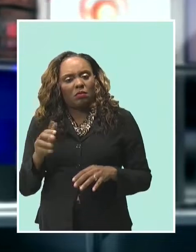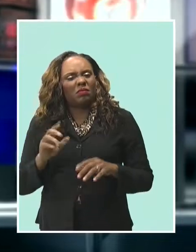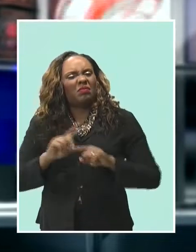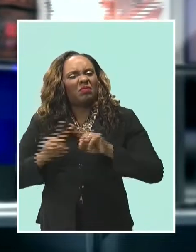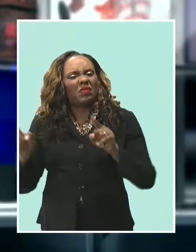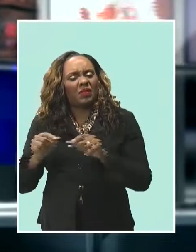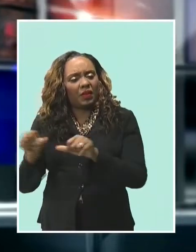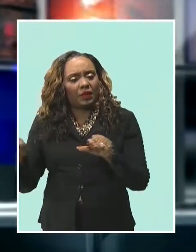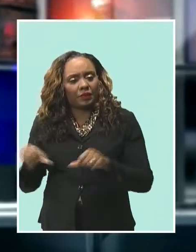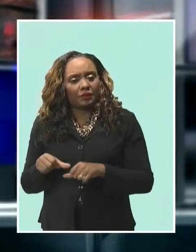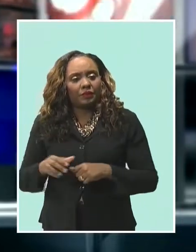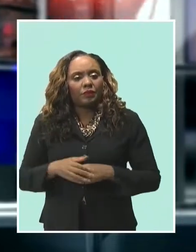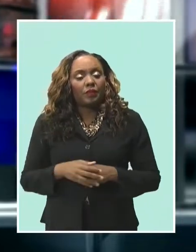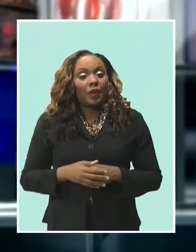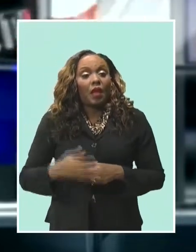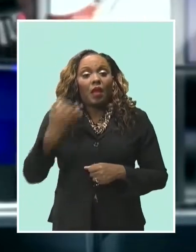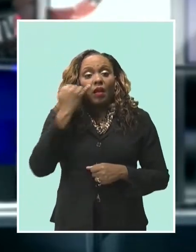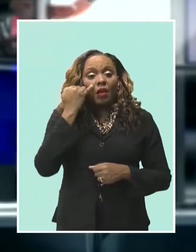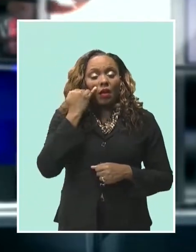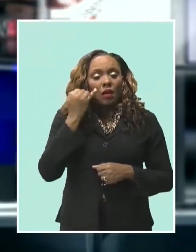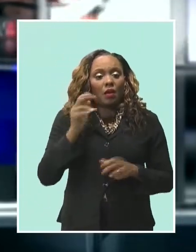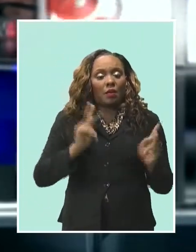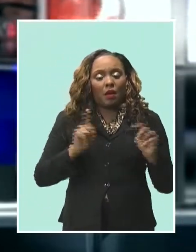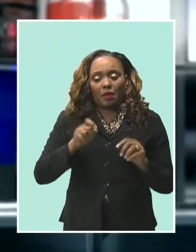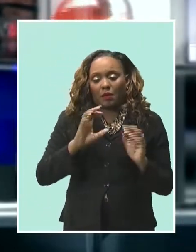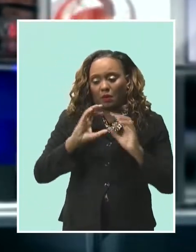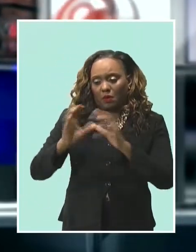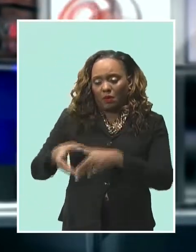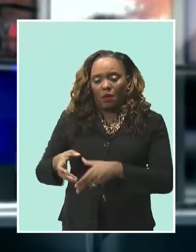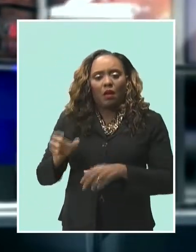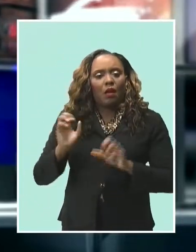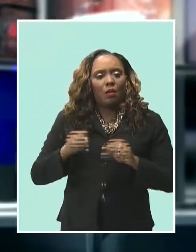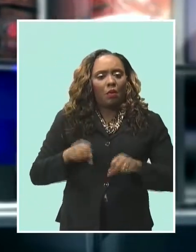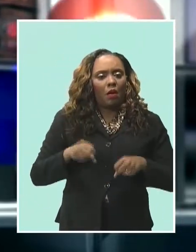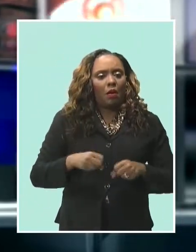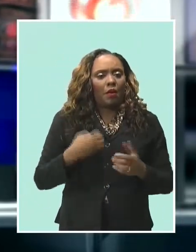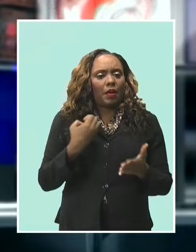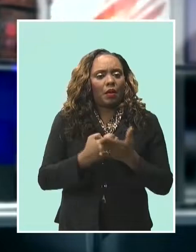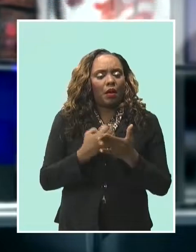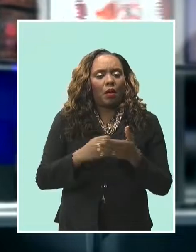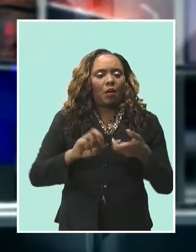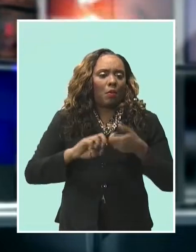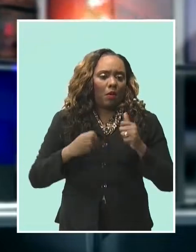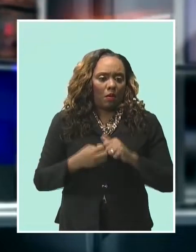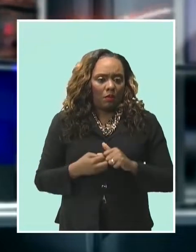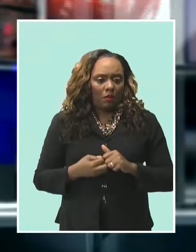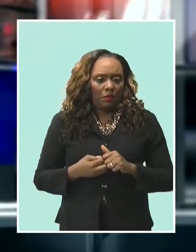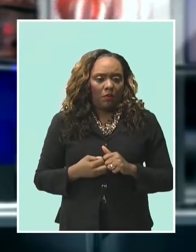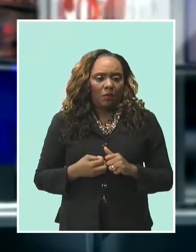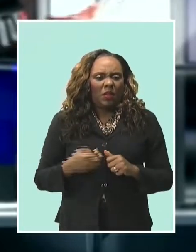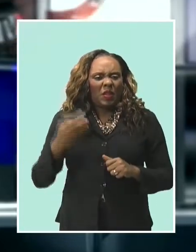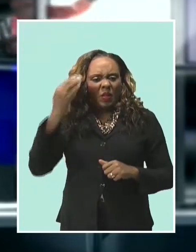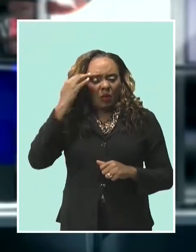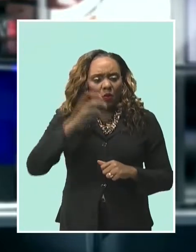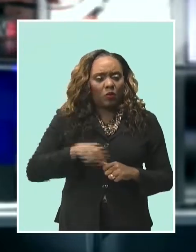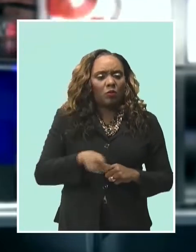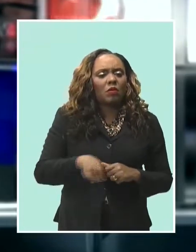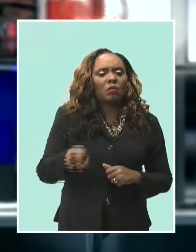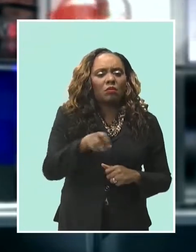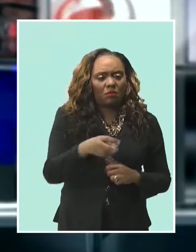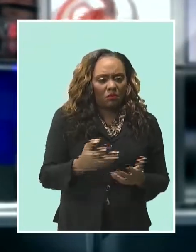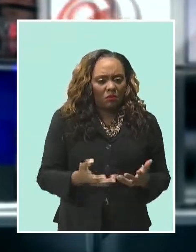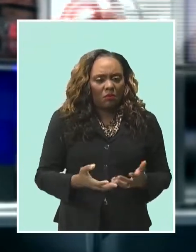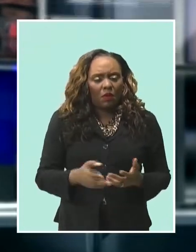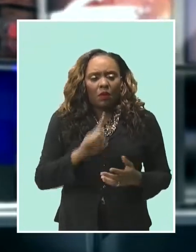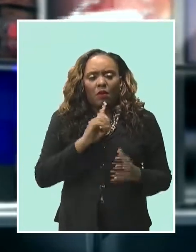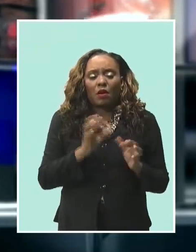the island could take if people have to be quarantined or if there is a significant fall off in any of the money earning sectors like tourism.